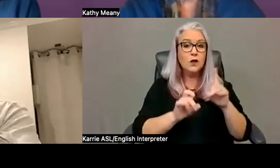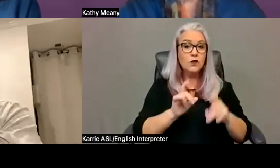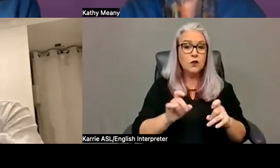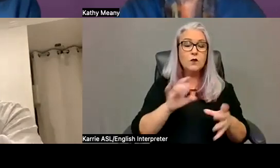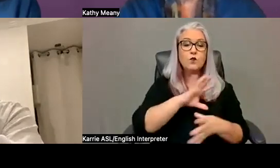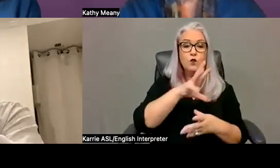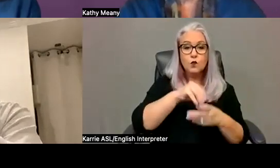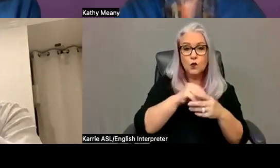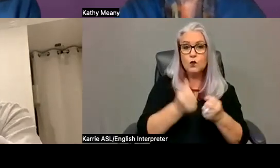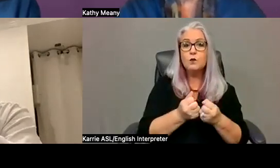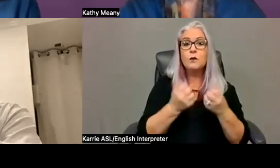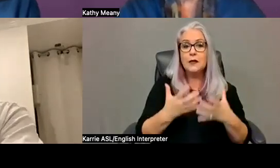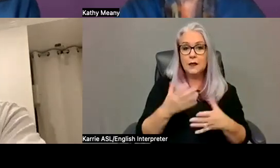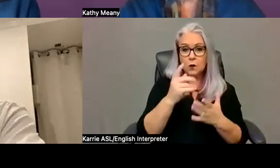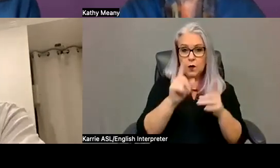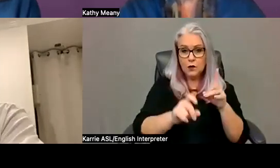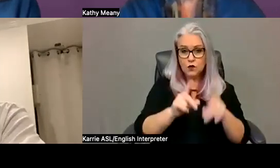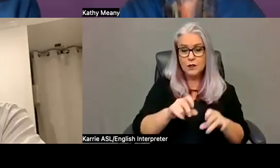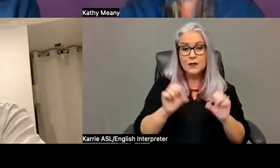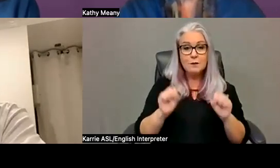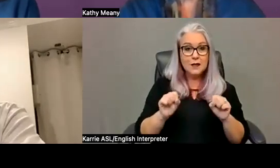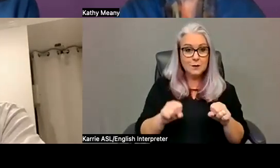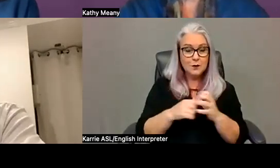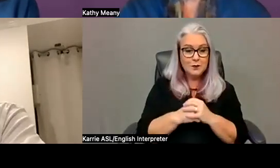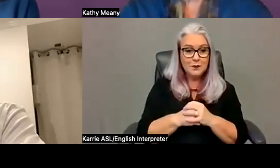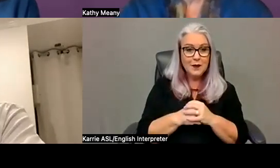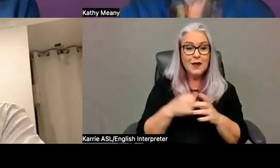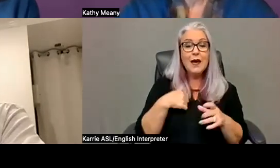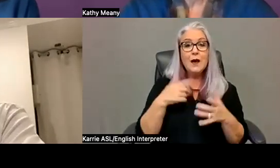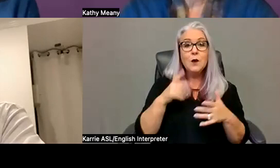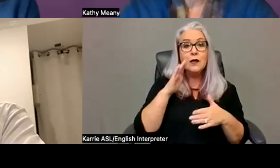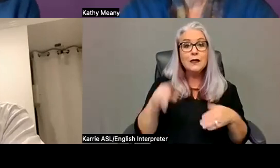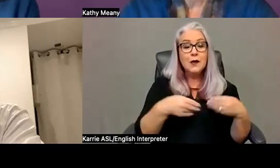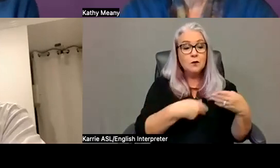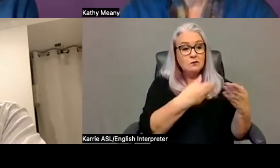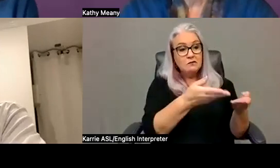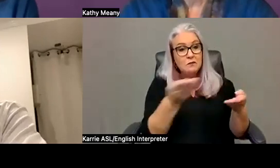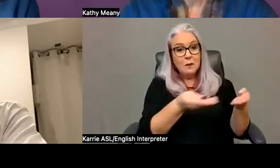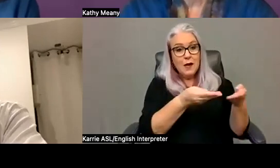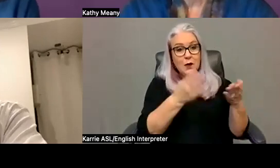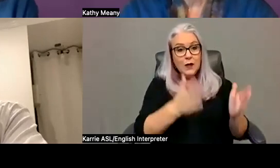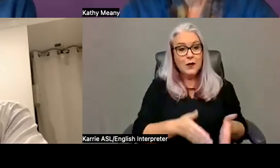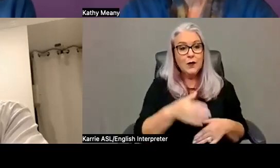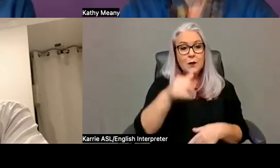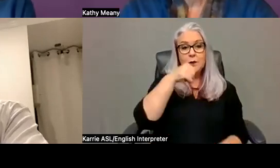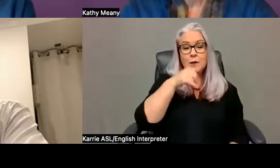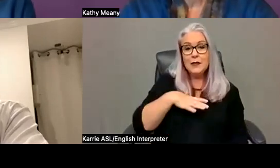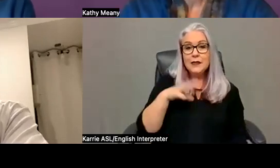as possible. With that all said, I will now turn the meeting over to our moderator, Ms. Meany.